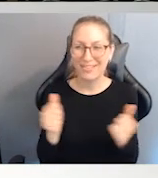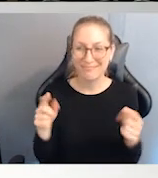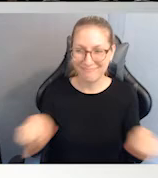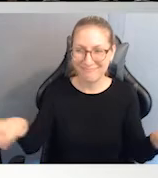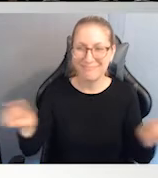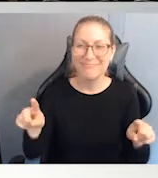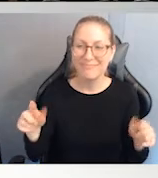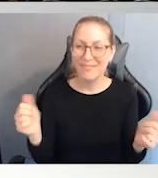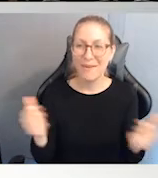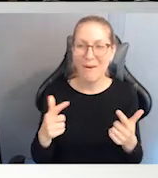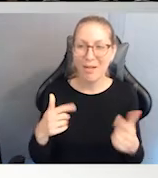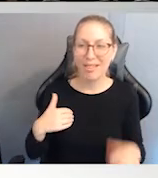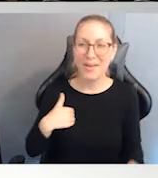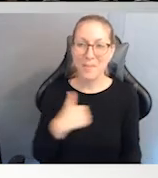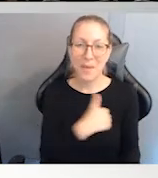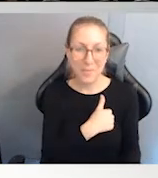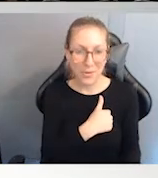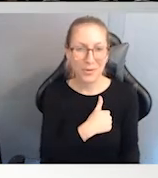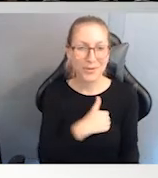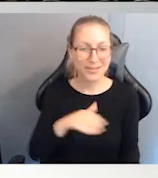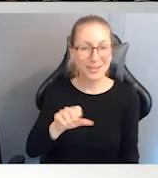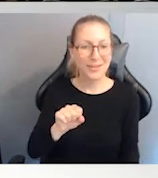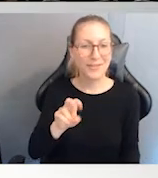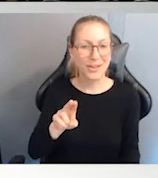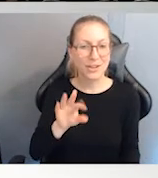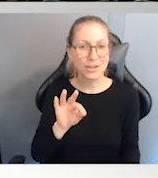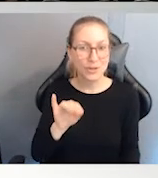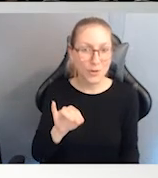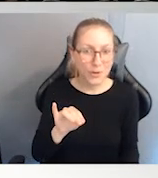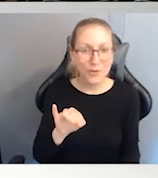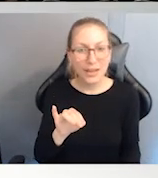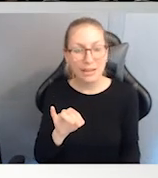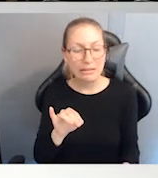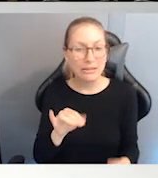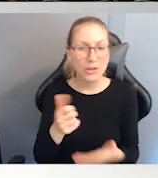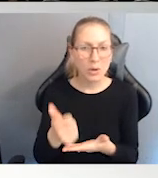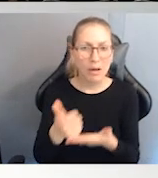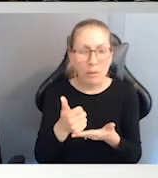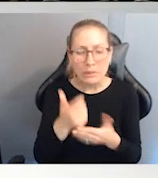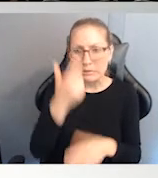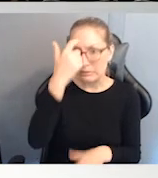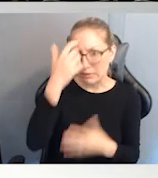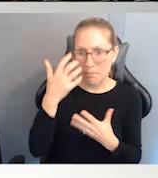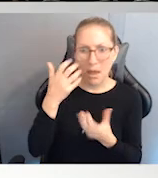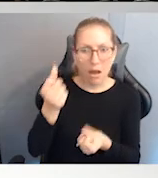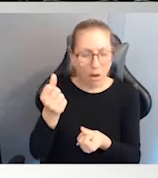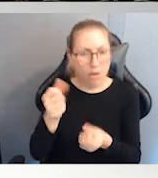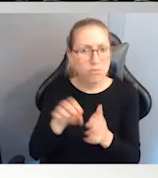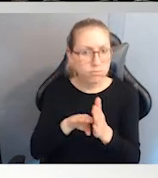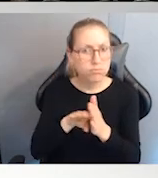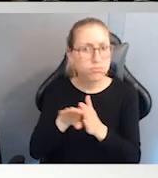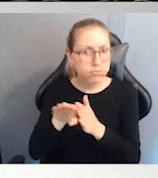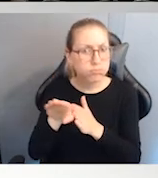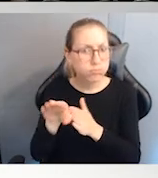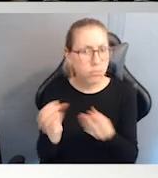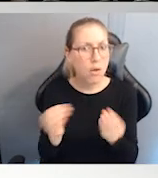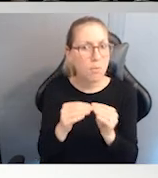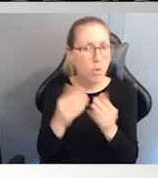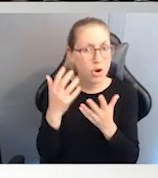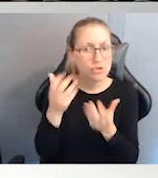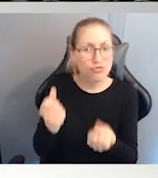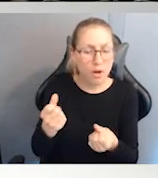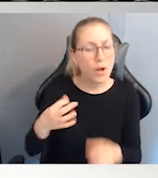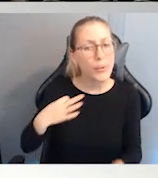I've been able to work out during the pandemic, with helping with my mental health, getting stronger, and it's really benefited me so